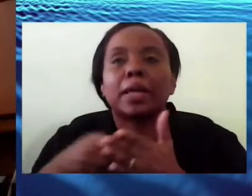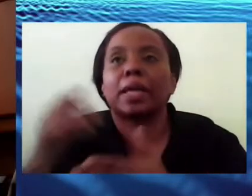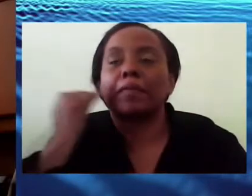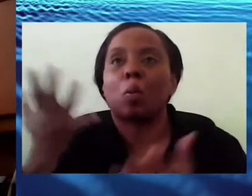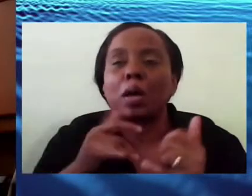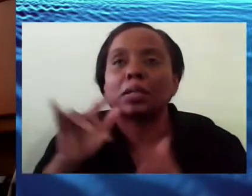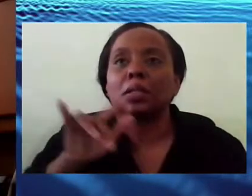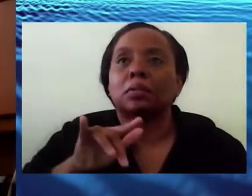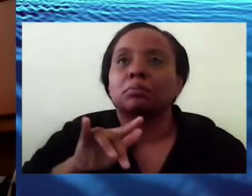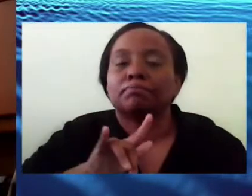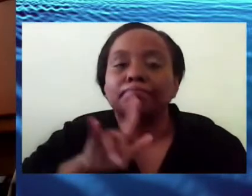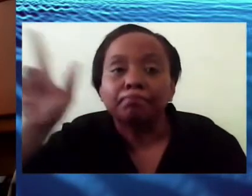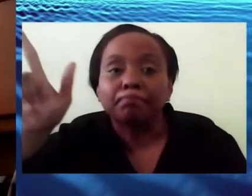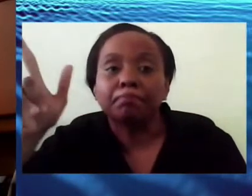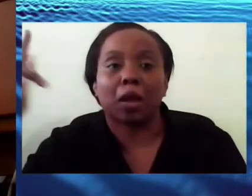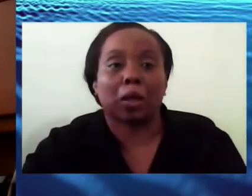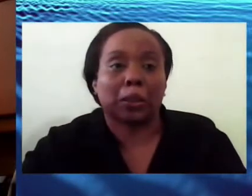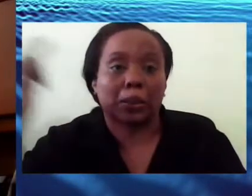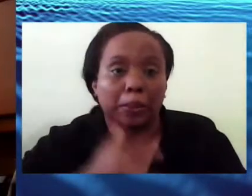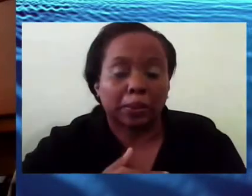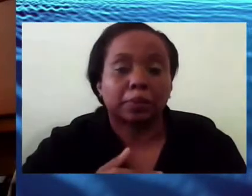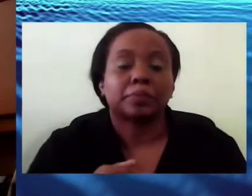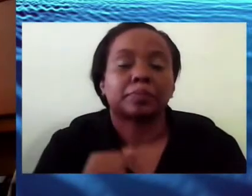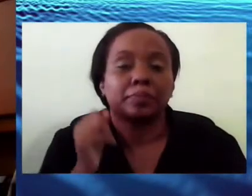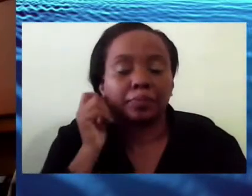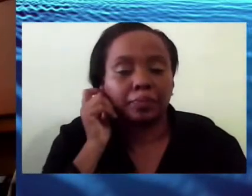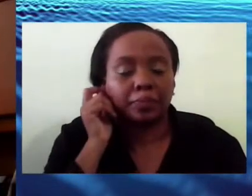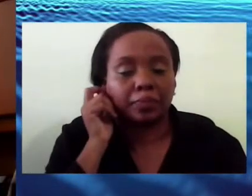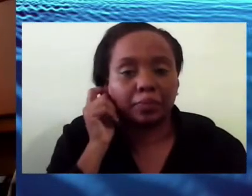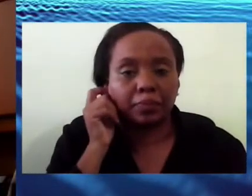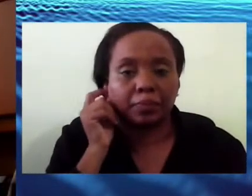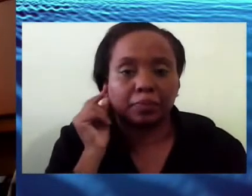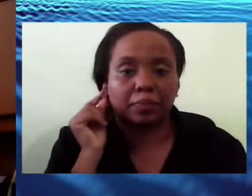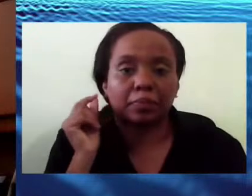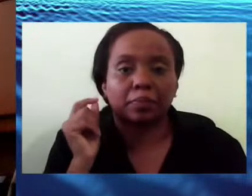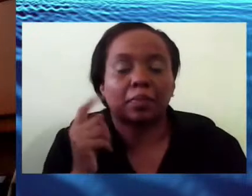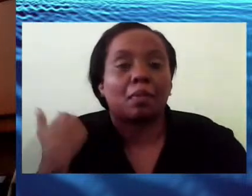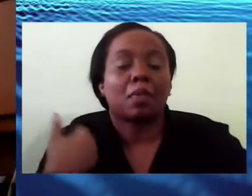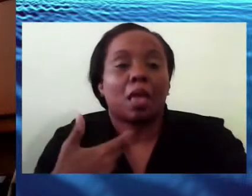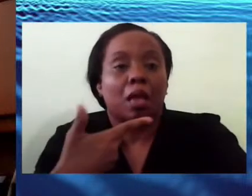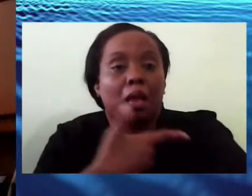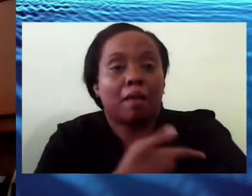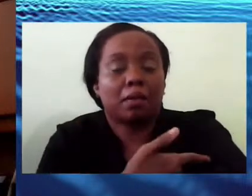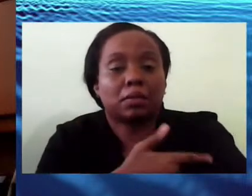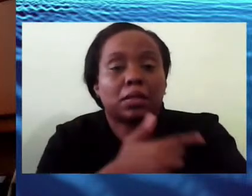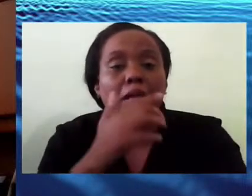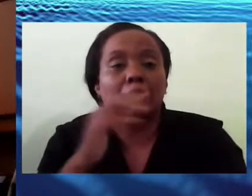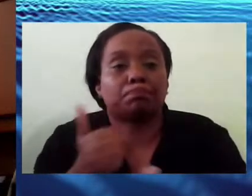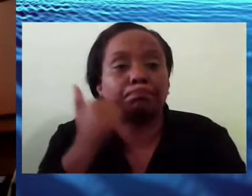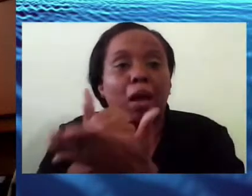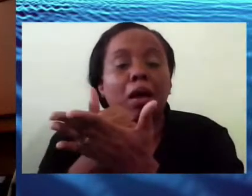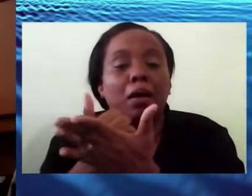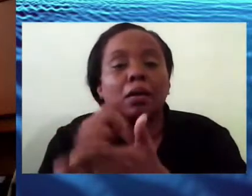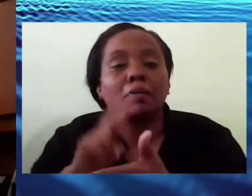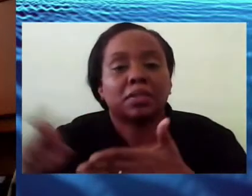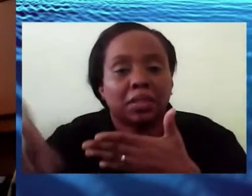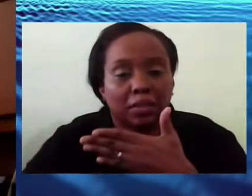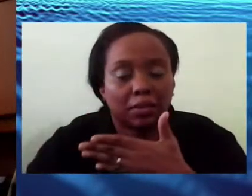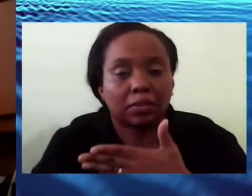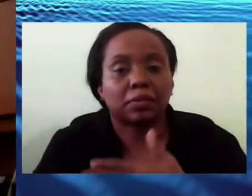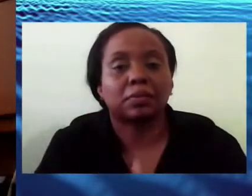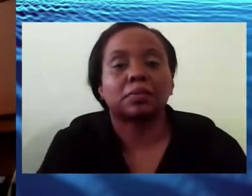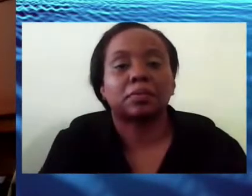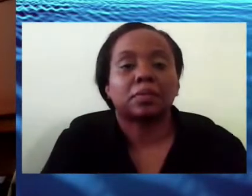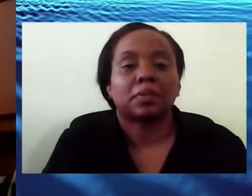country, the provision of certified vaccination results, and we defined vaccinated travelers as those persons who